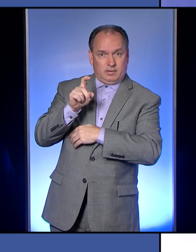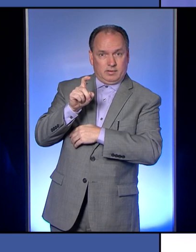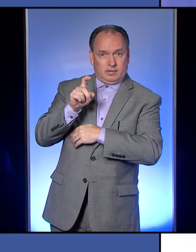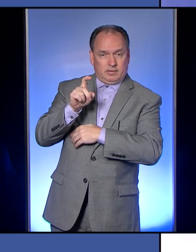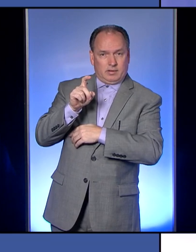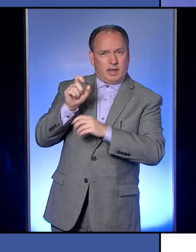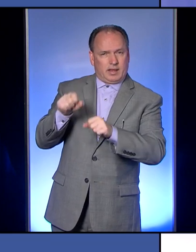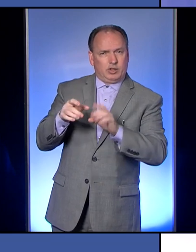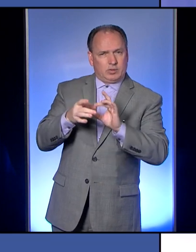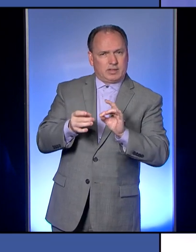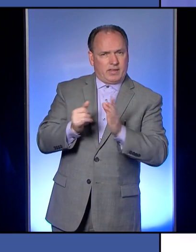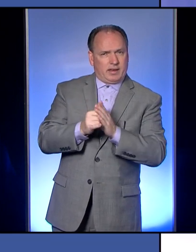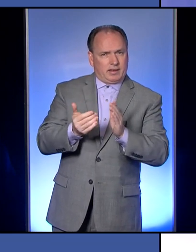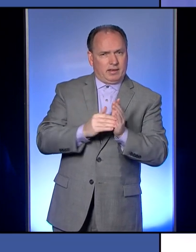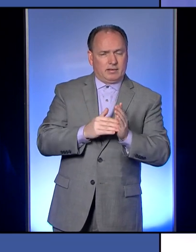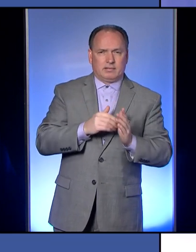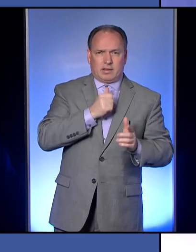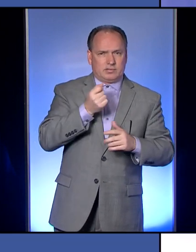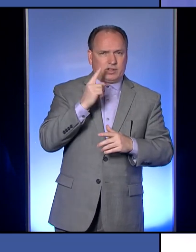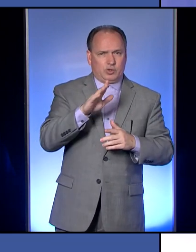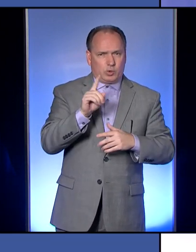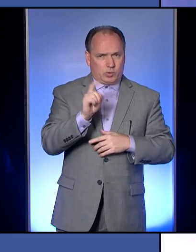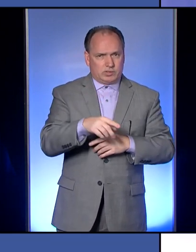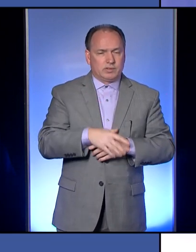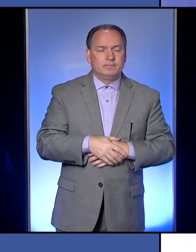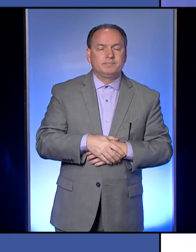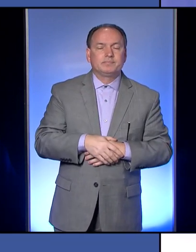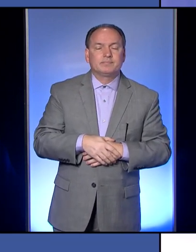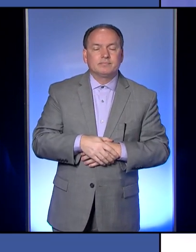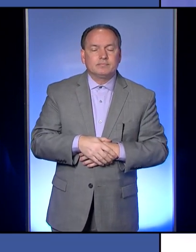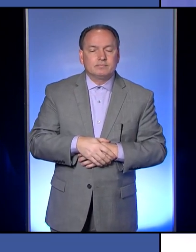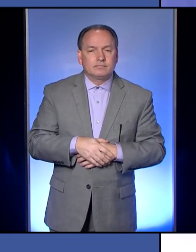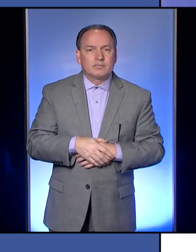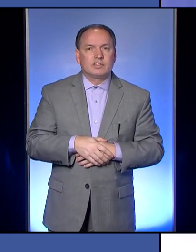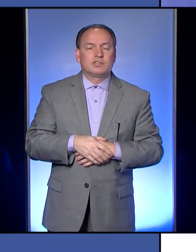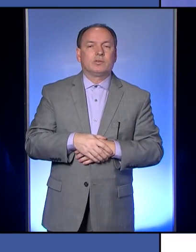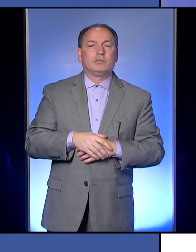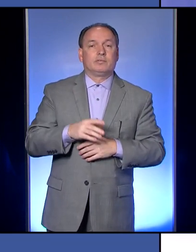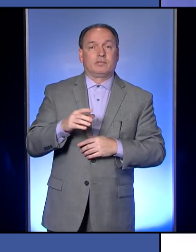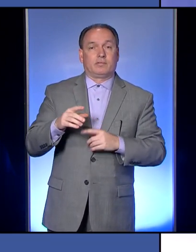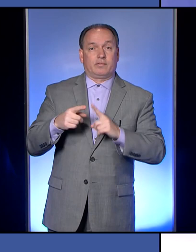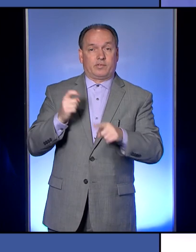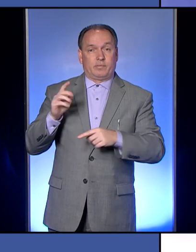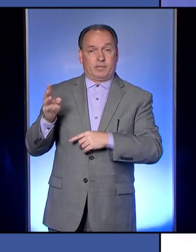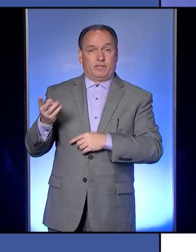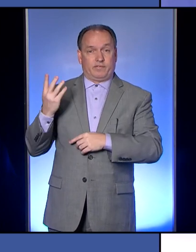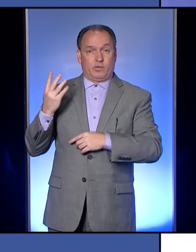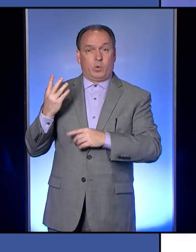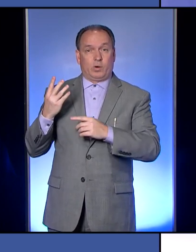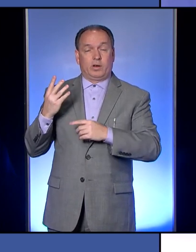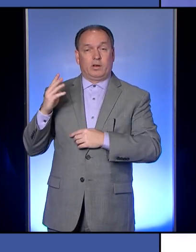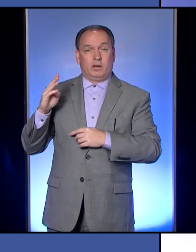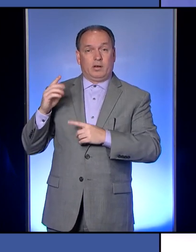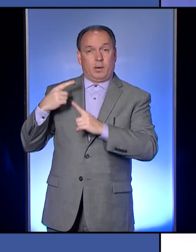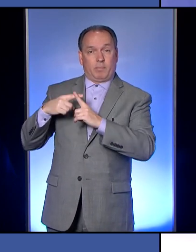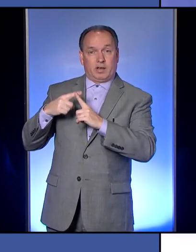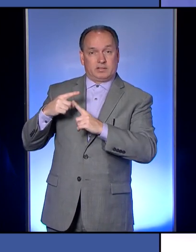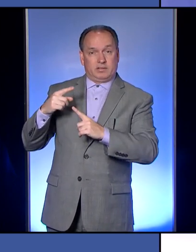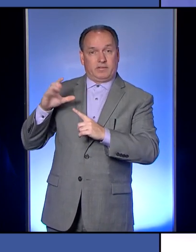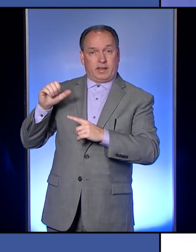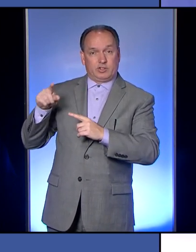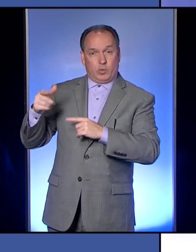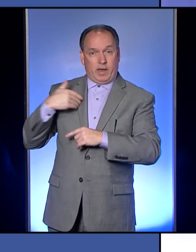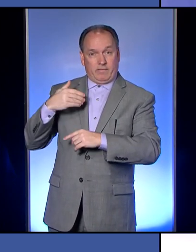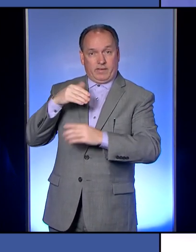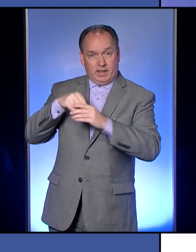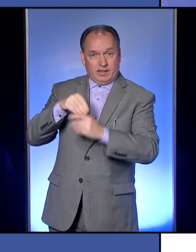Could you restate? I didn't quite understand the end of your question there. So out of those four COVID positive cases you have hospitalized,